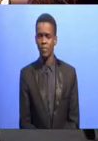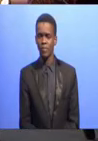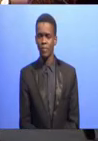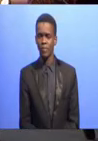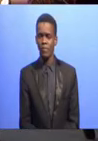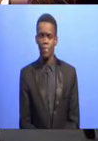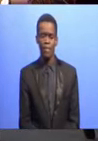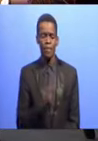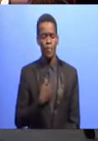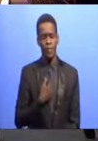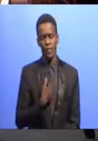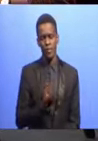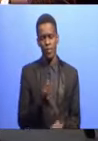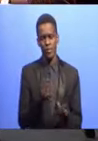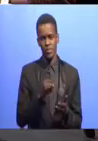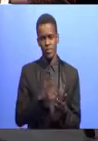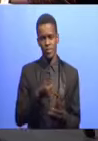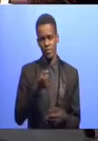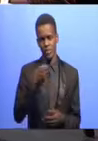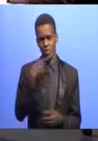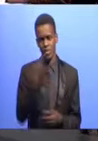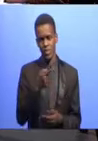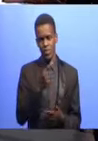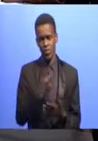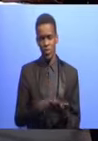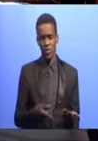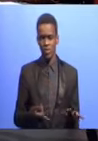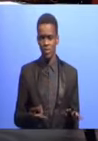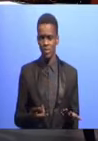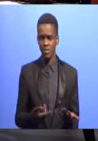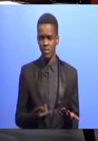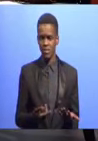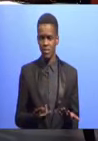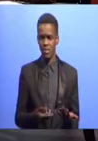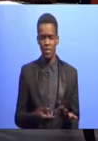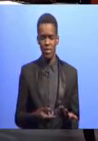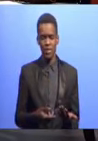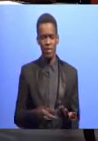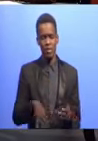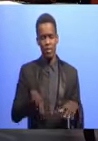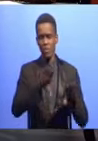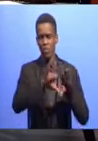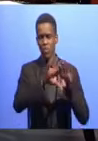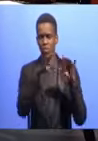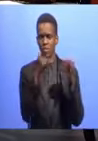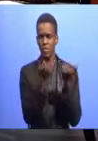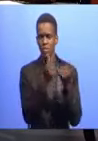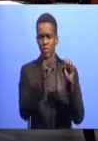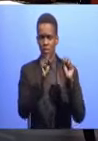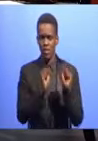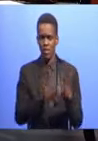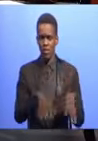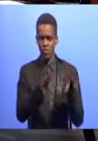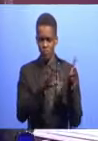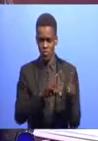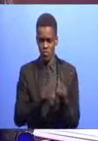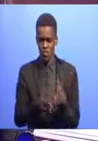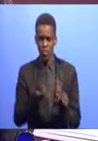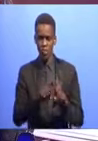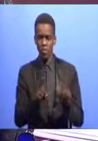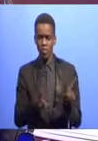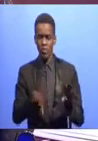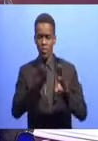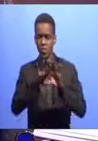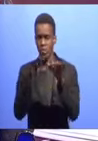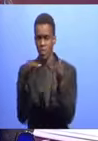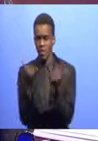as such, I think what Puso can do is identify all these SMMEs. Then already,